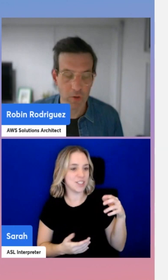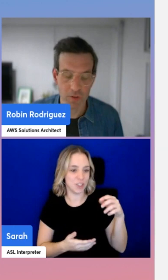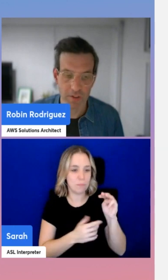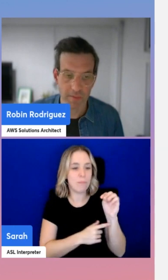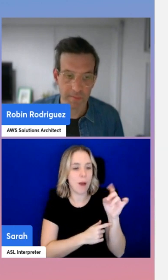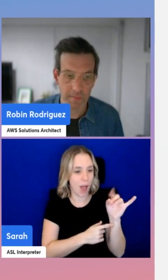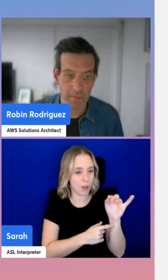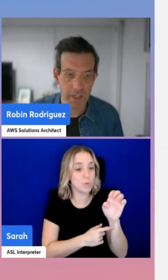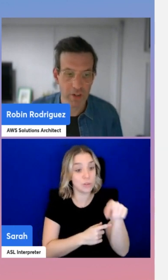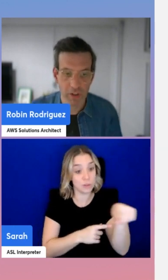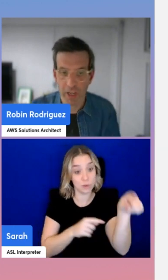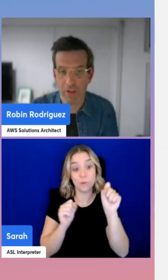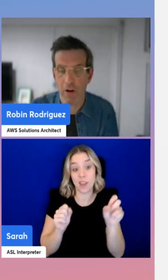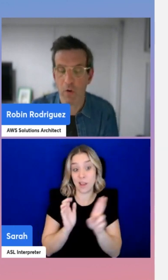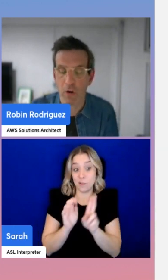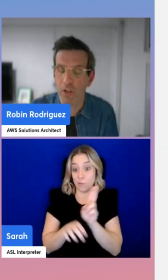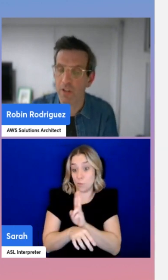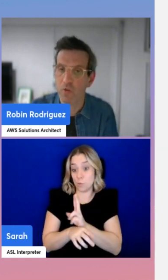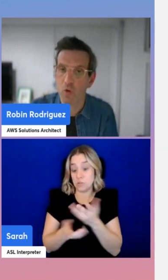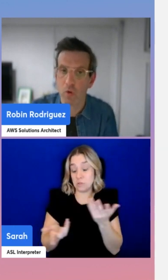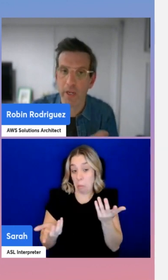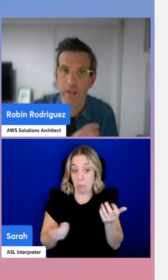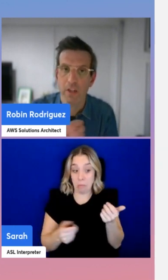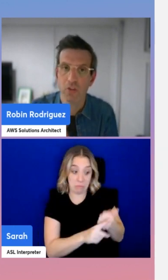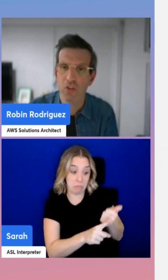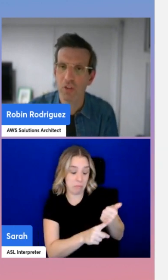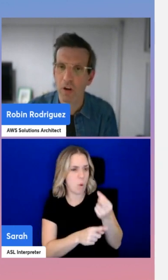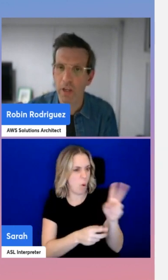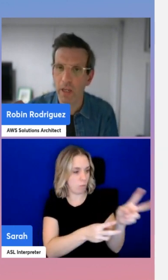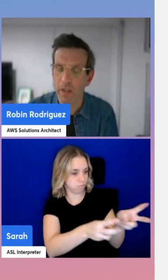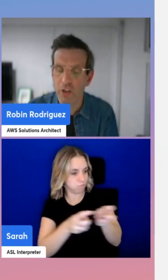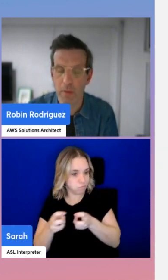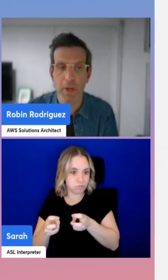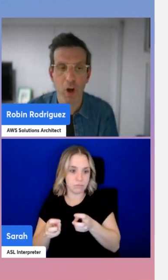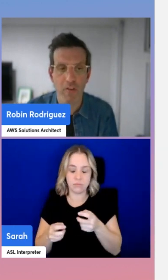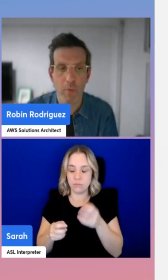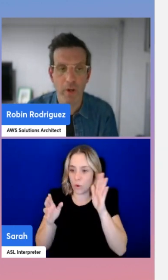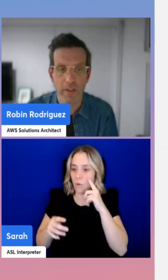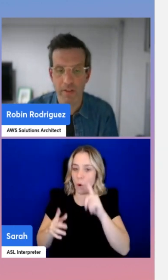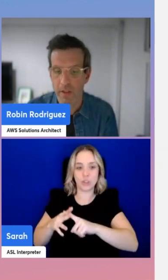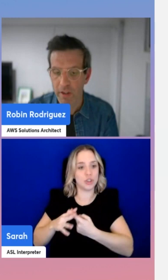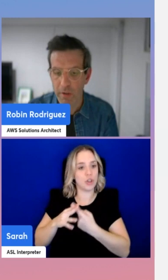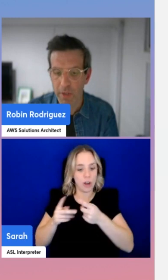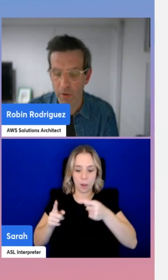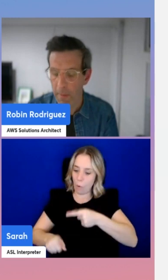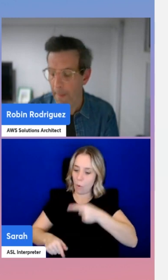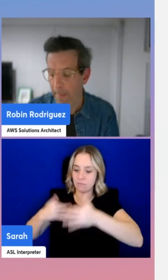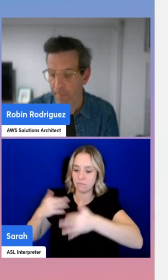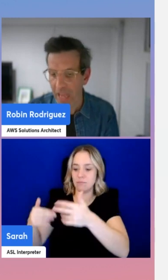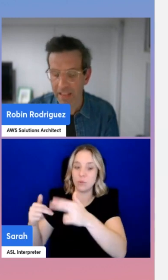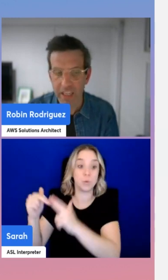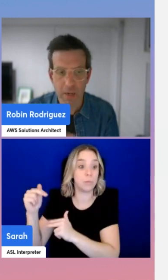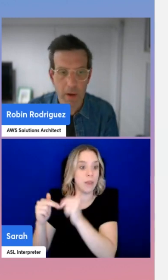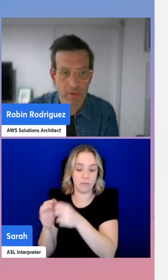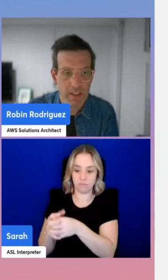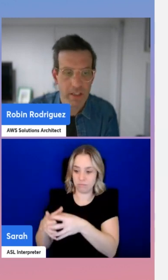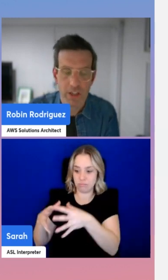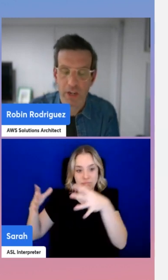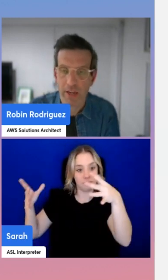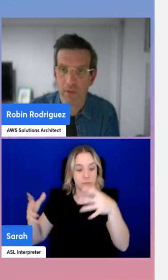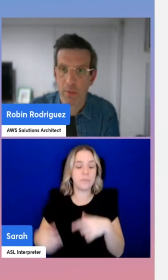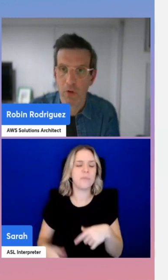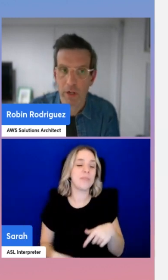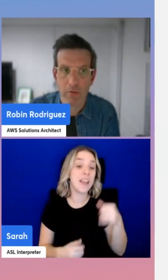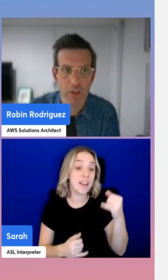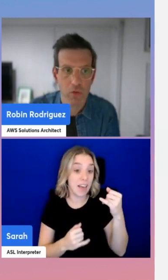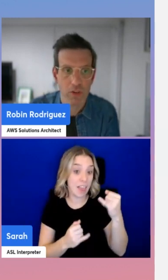can use potentially on their own or use as great starting and jumping off points to build. At the end of my presentation, I